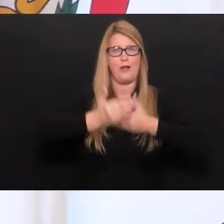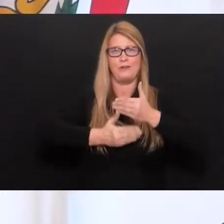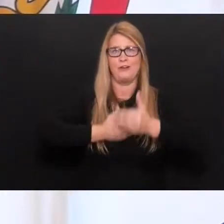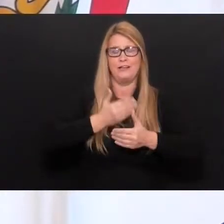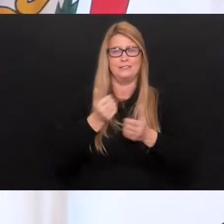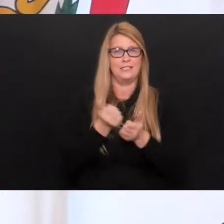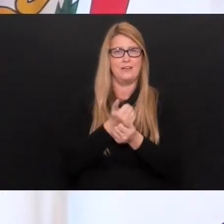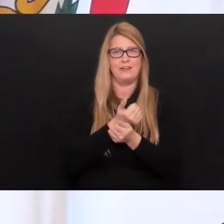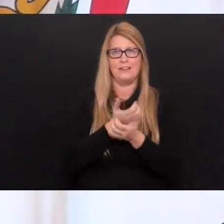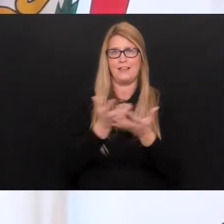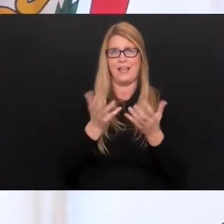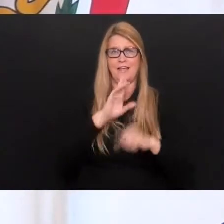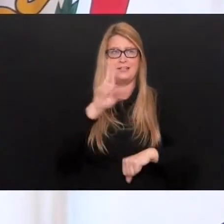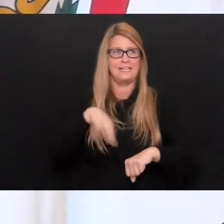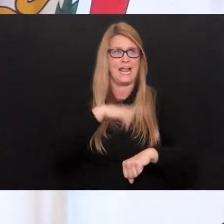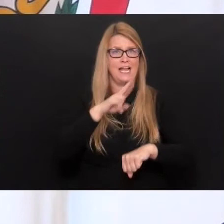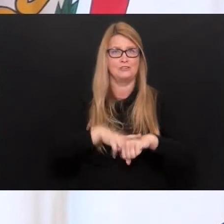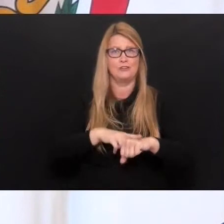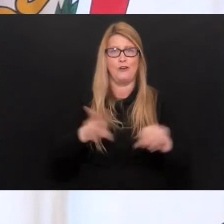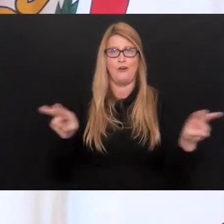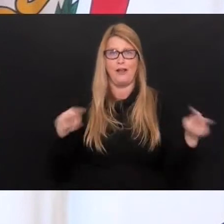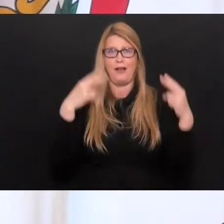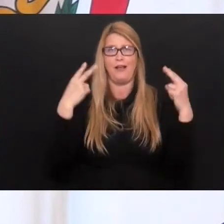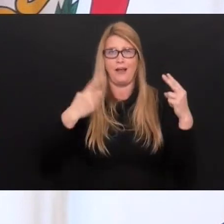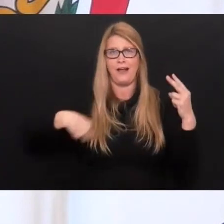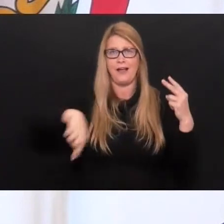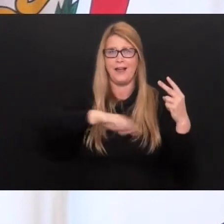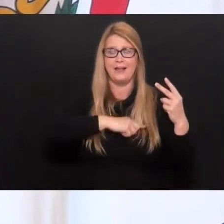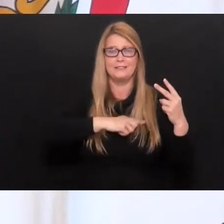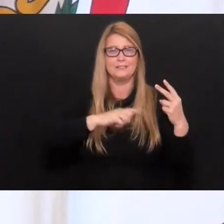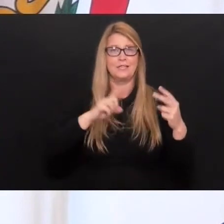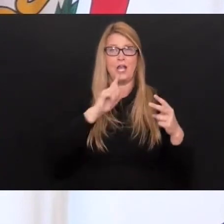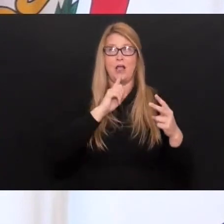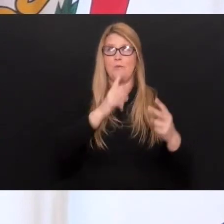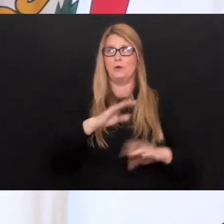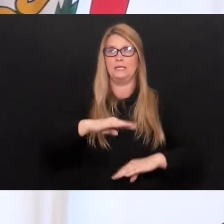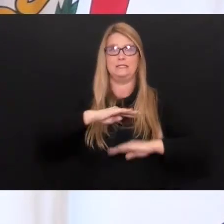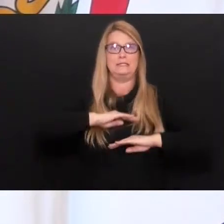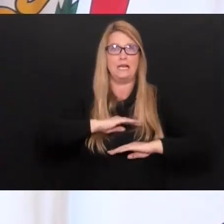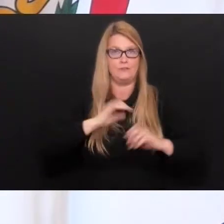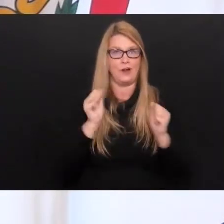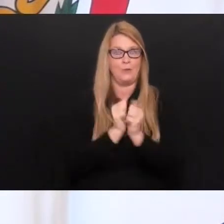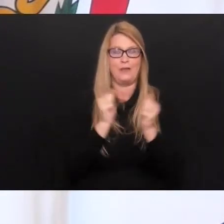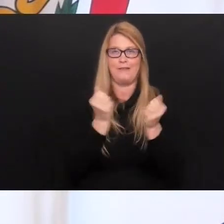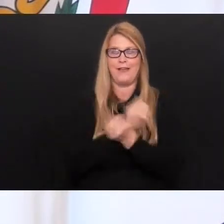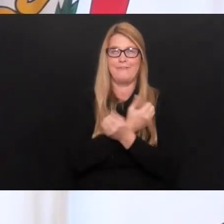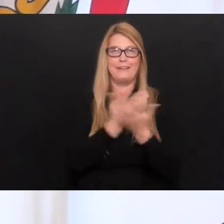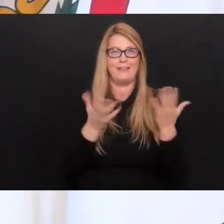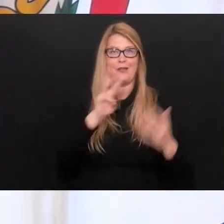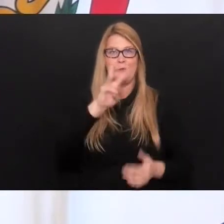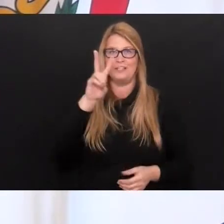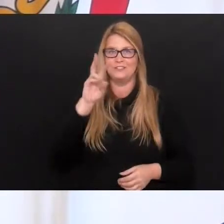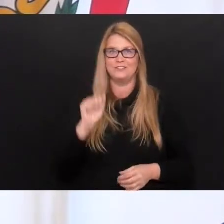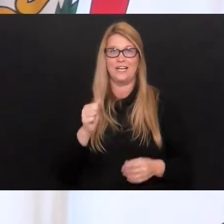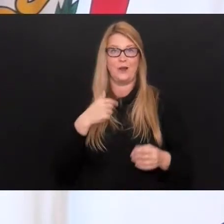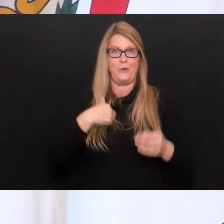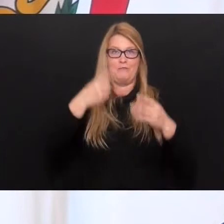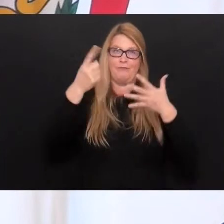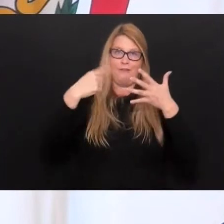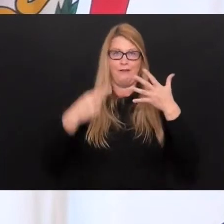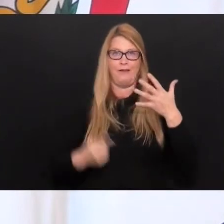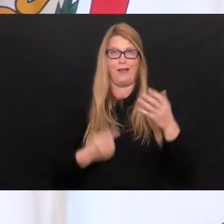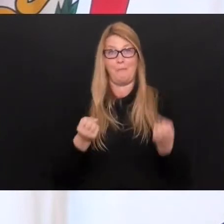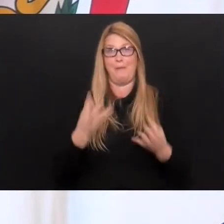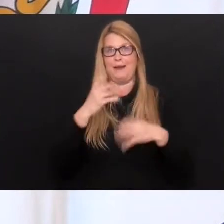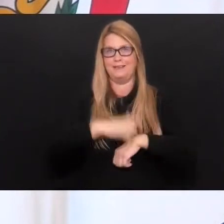from on a national scale, and absolutely elated how we're doing in West Virginia. We've been through that bunches of times.